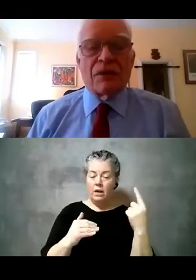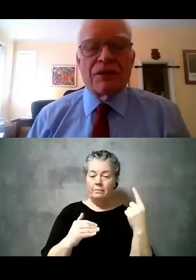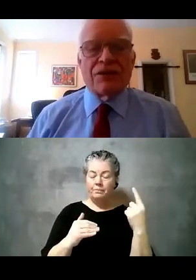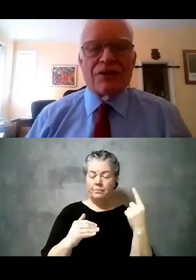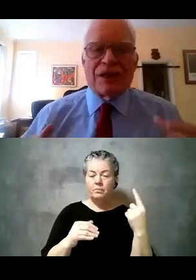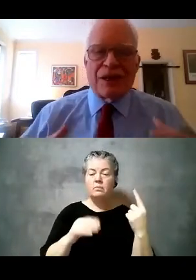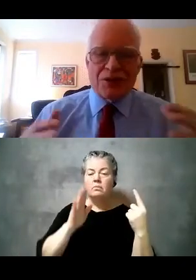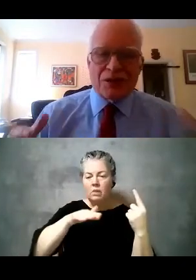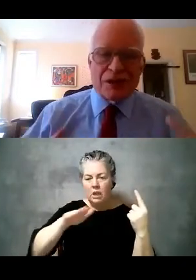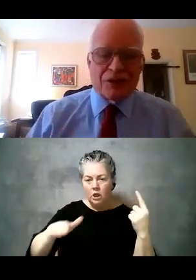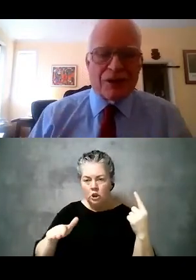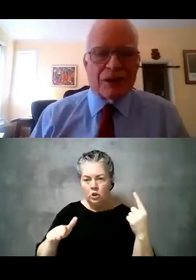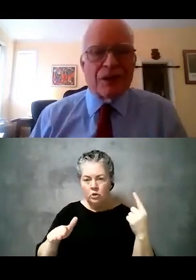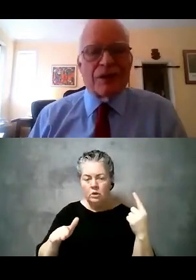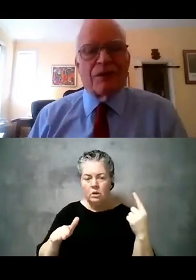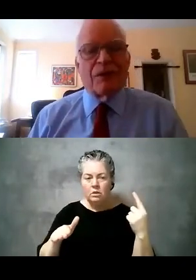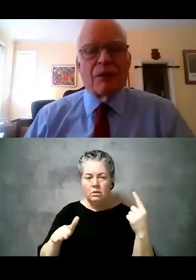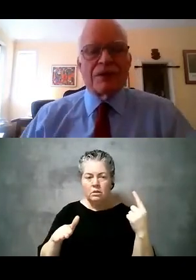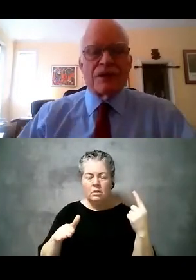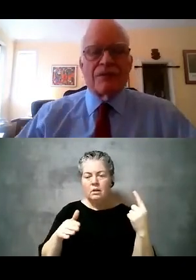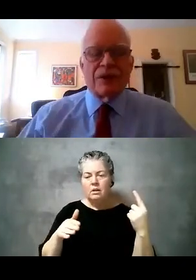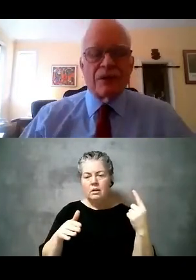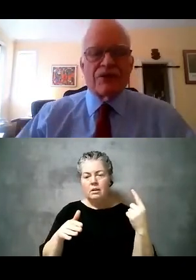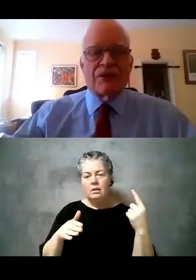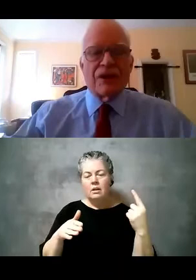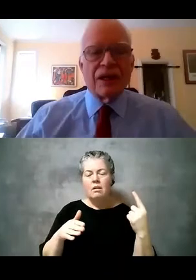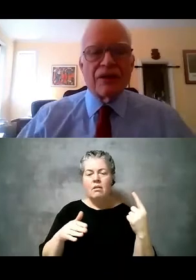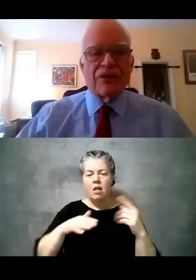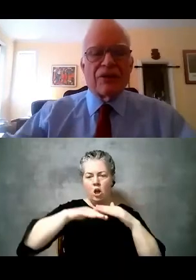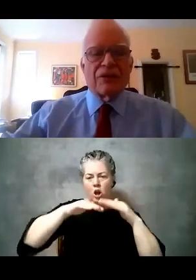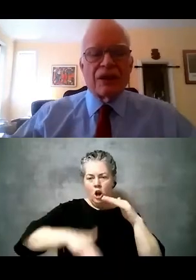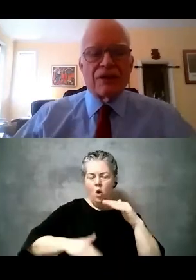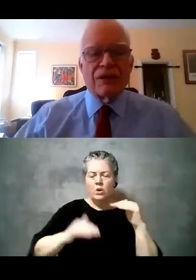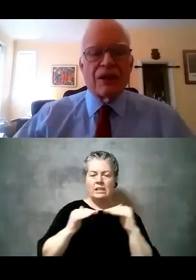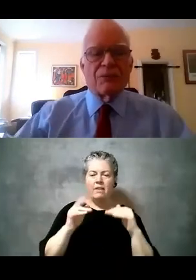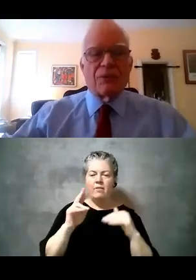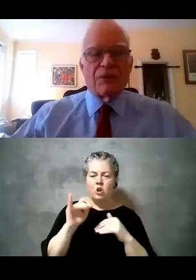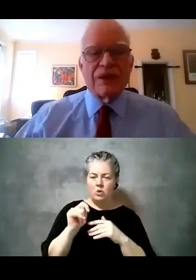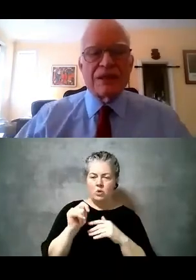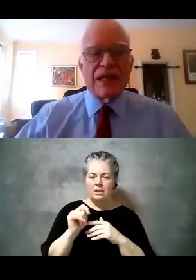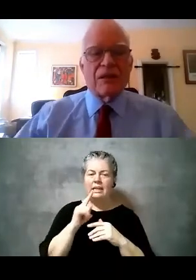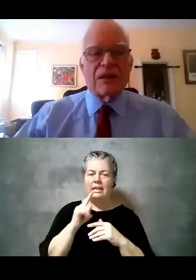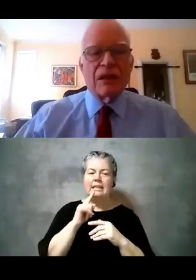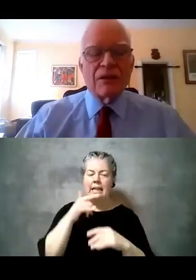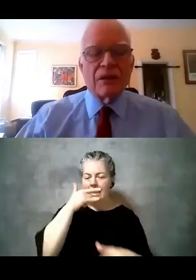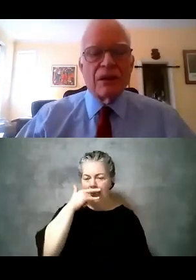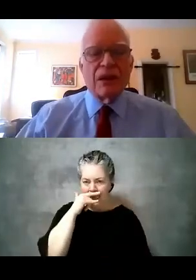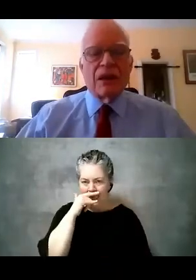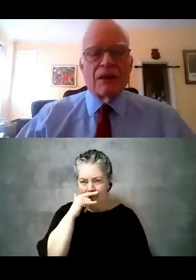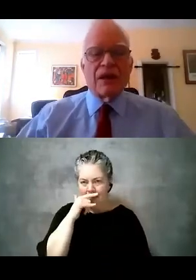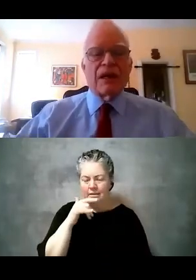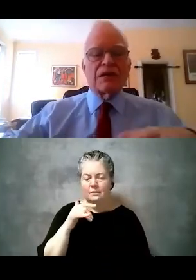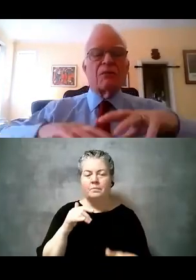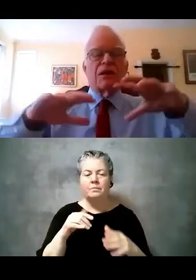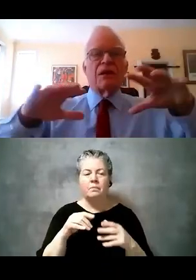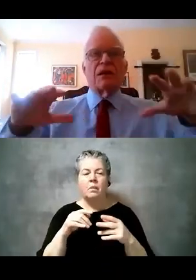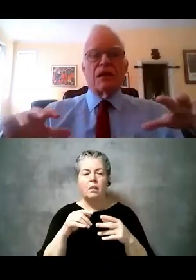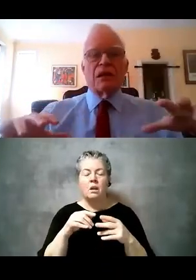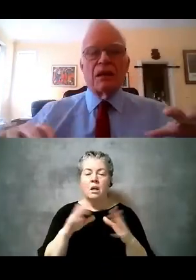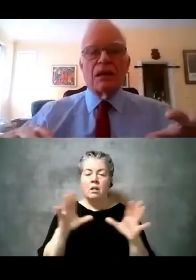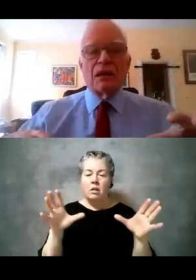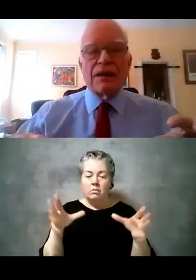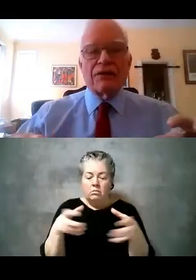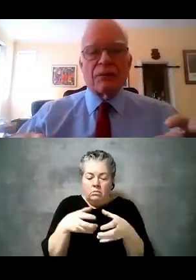the children. This is my HLM talk. The lowest level units are the kids at the least aggregate level. They're nested